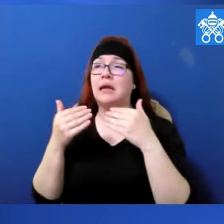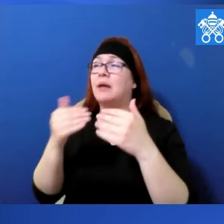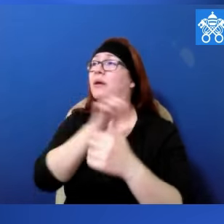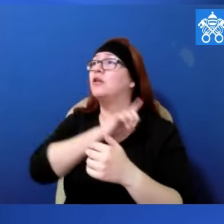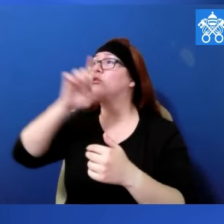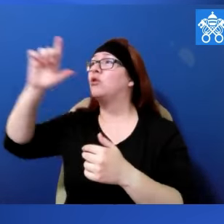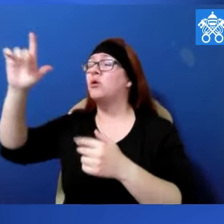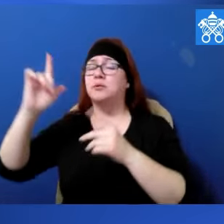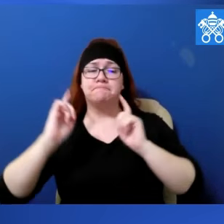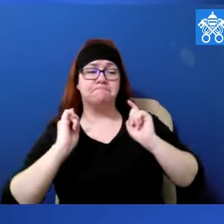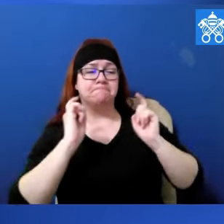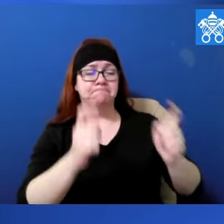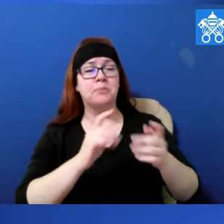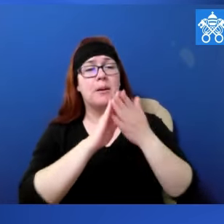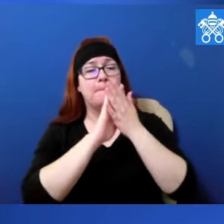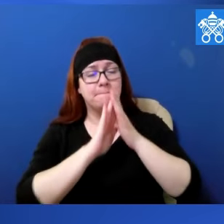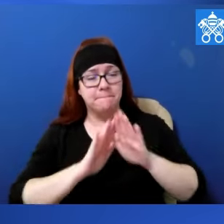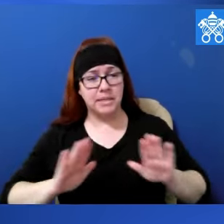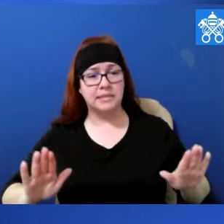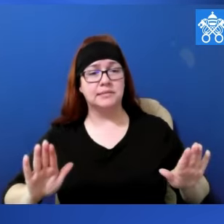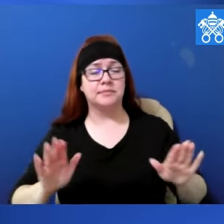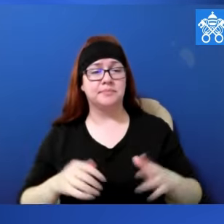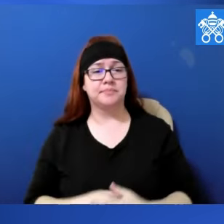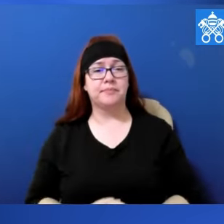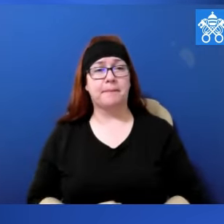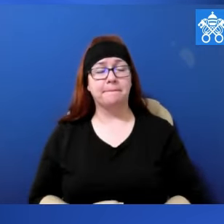will give them the gift of peace.